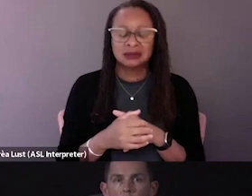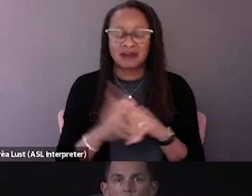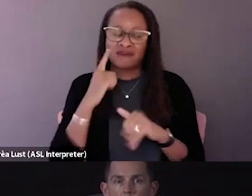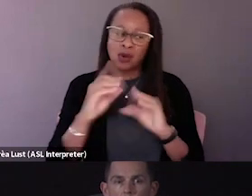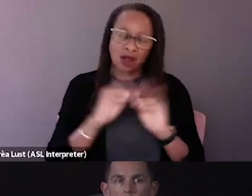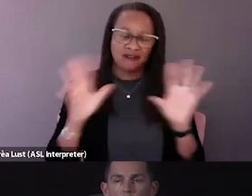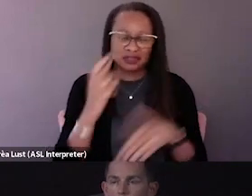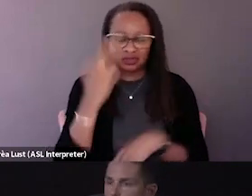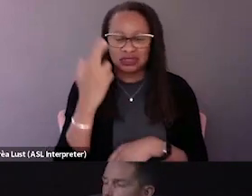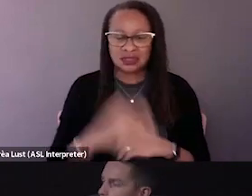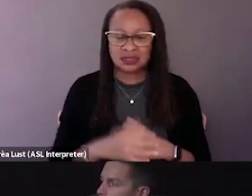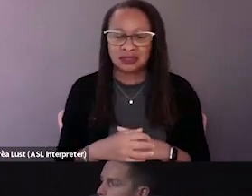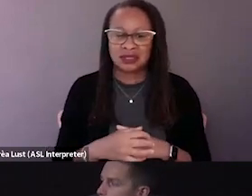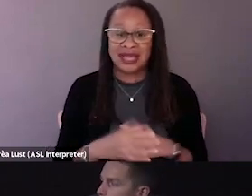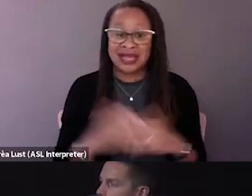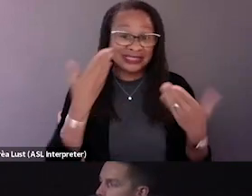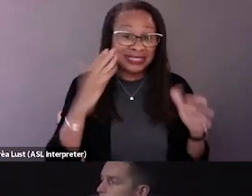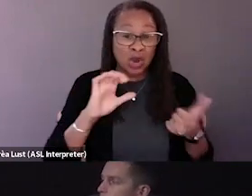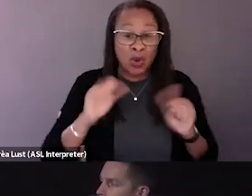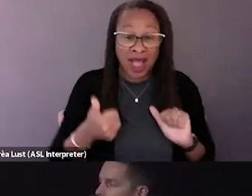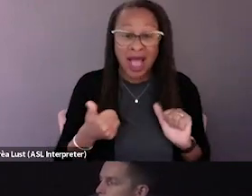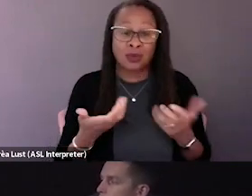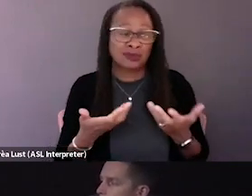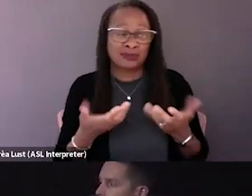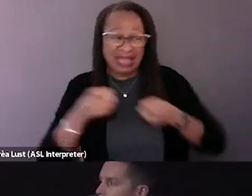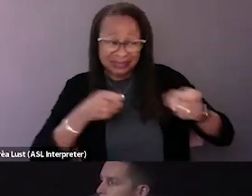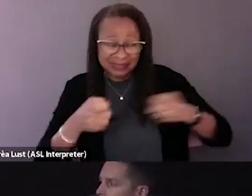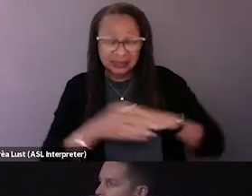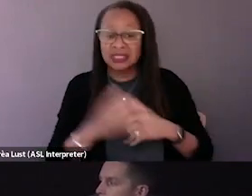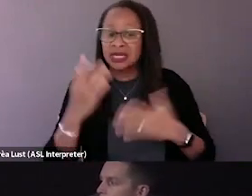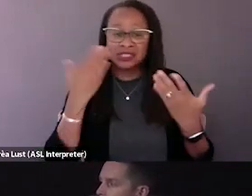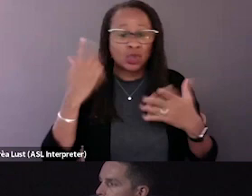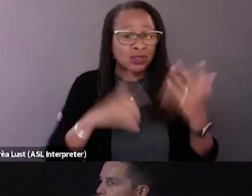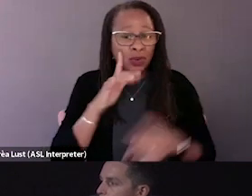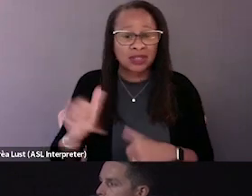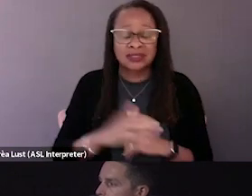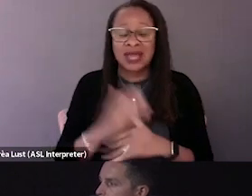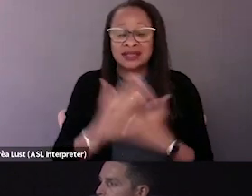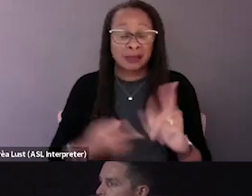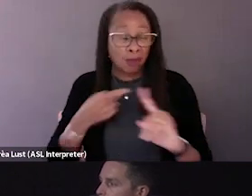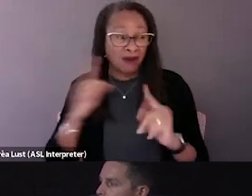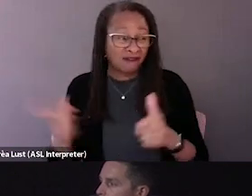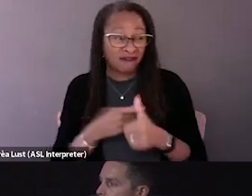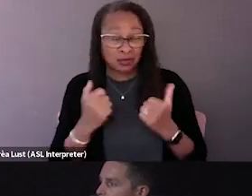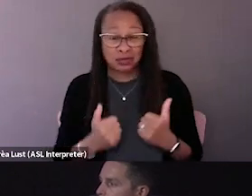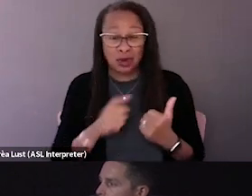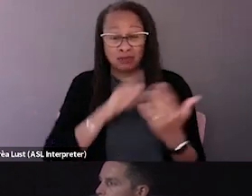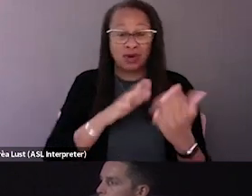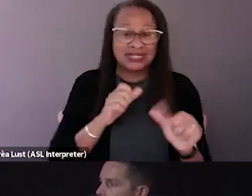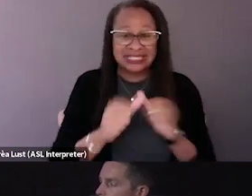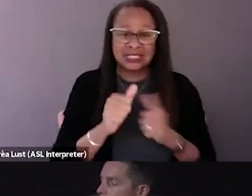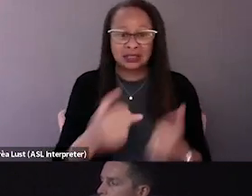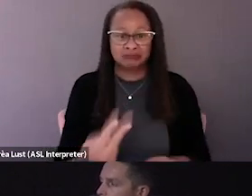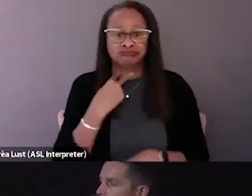reasons. They didn't know how their stories could be handled. They at some point when I first approached them, they were still tied up in the